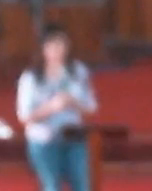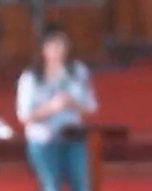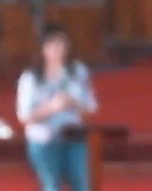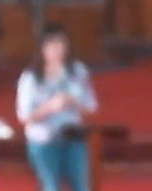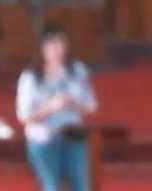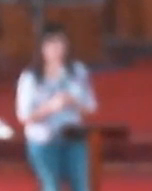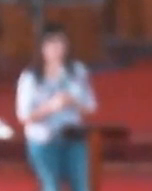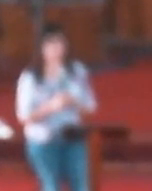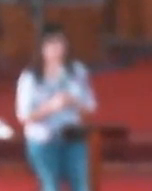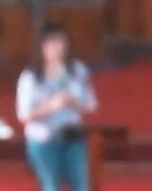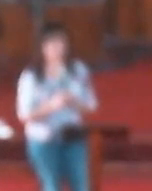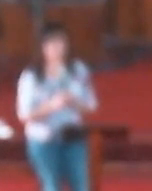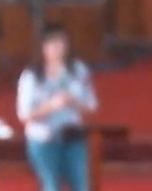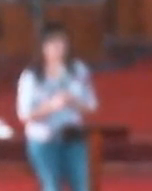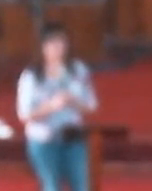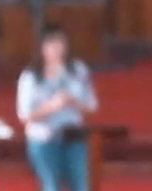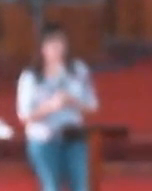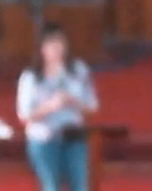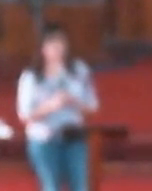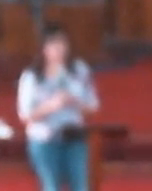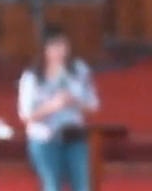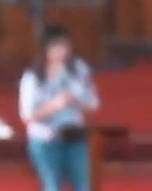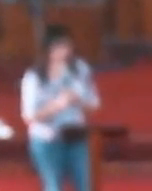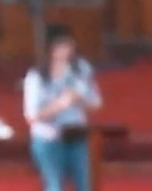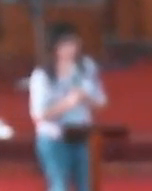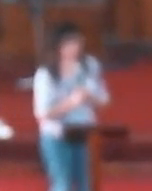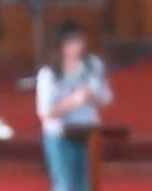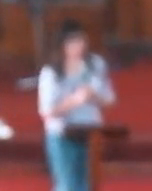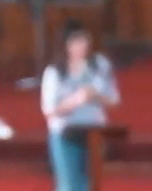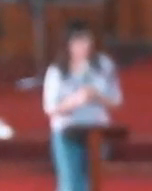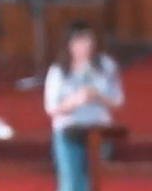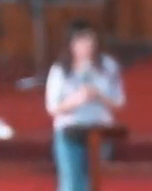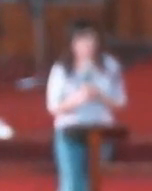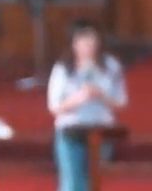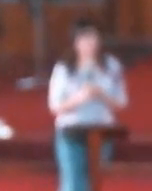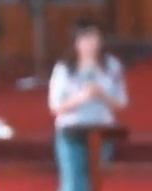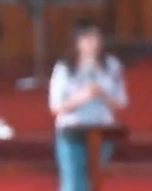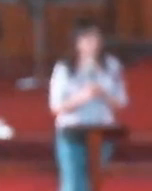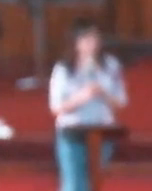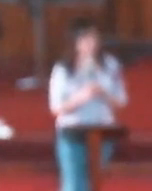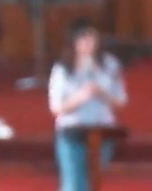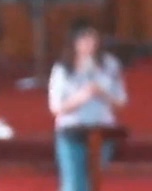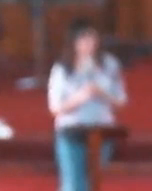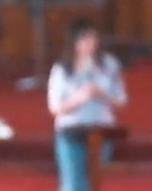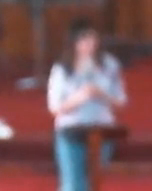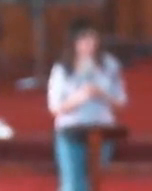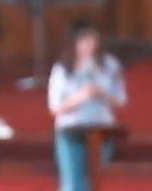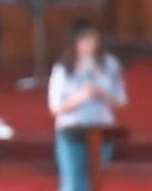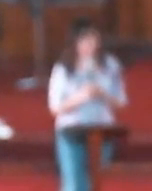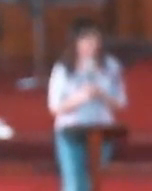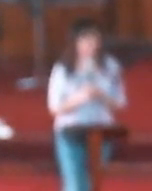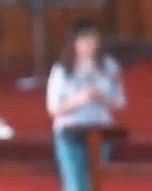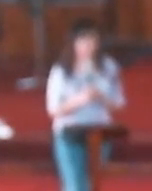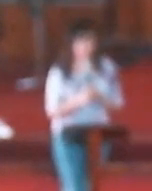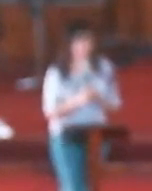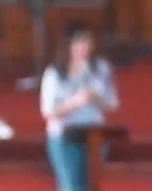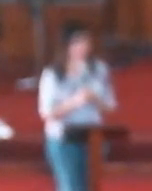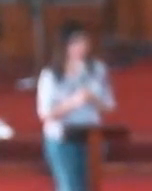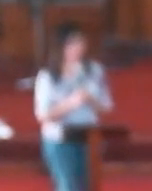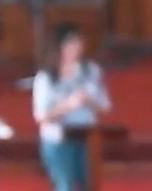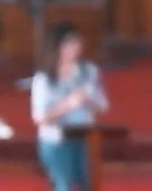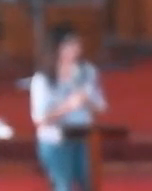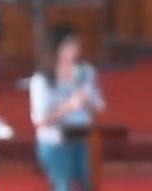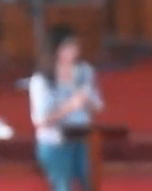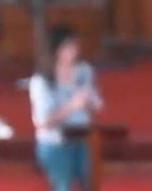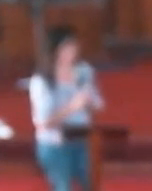en Jerusalén, en esa fiesta. And Zacharias was the father of John the Baptist, and he was a priest, and he was in charge of a feast